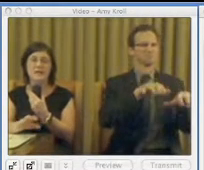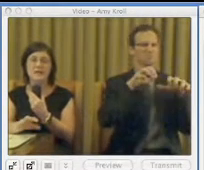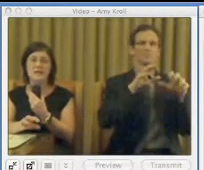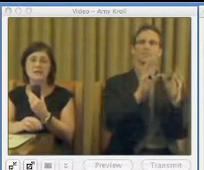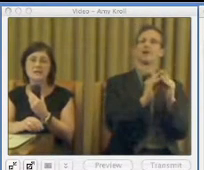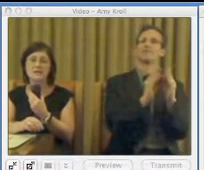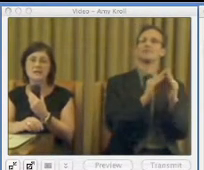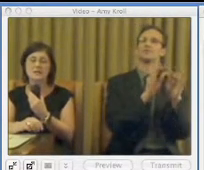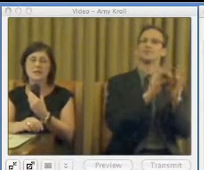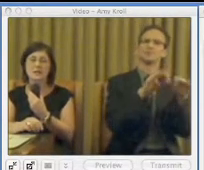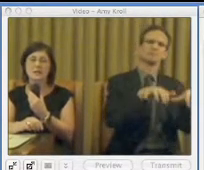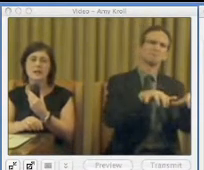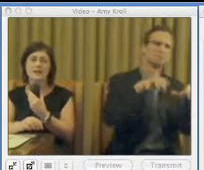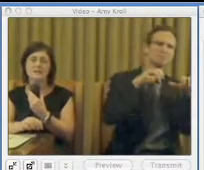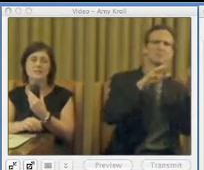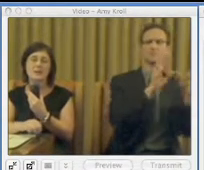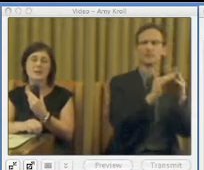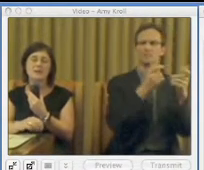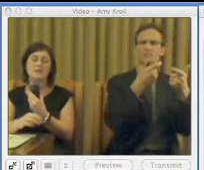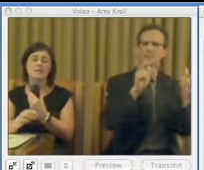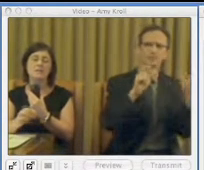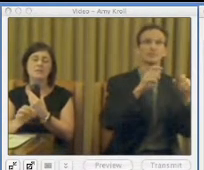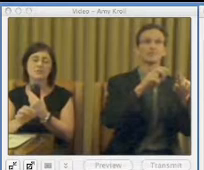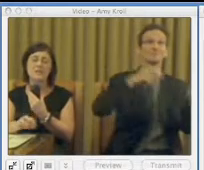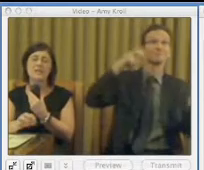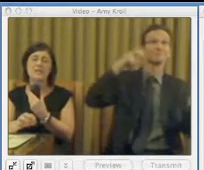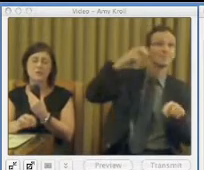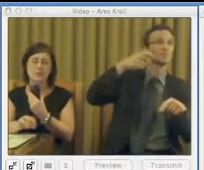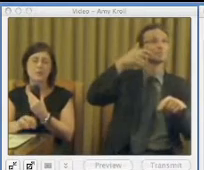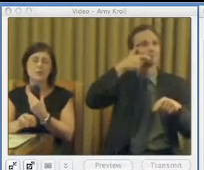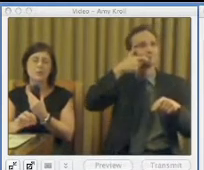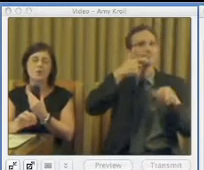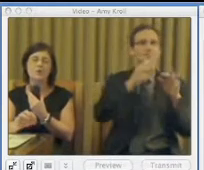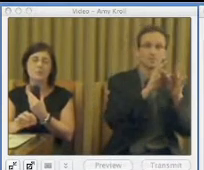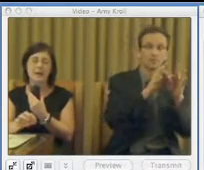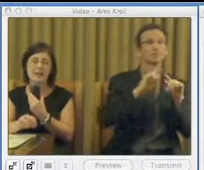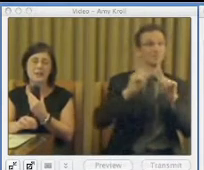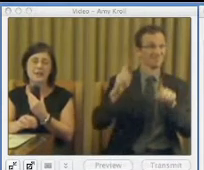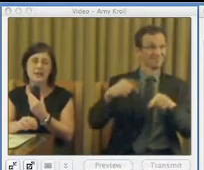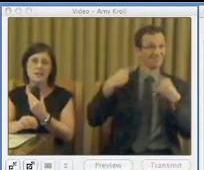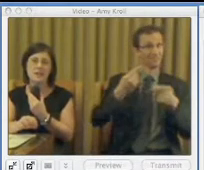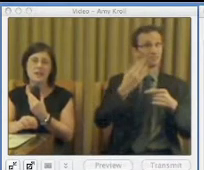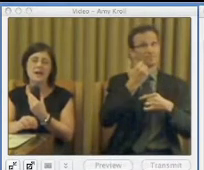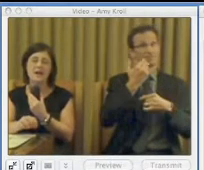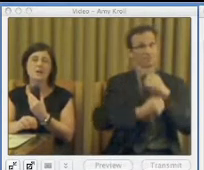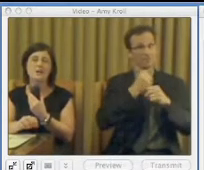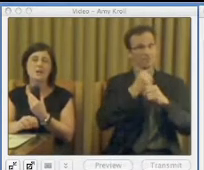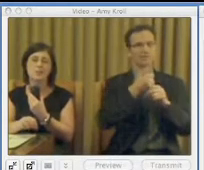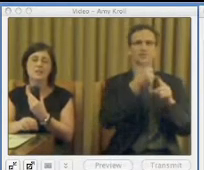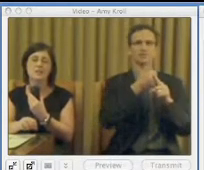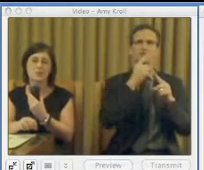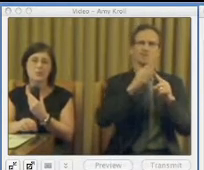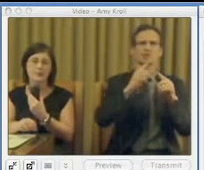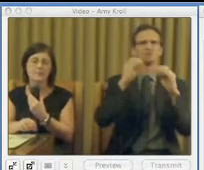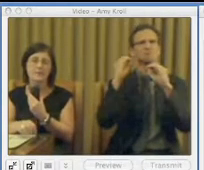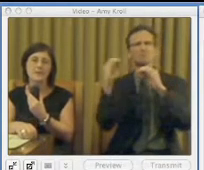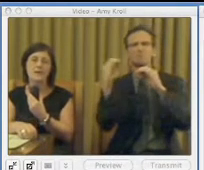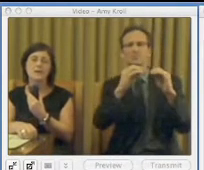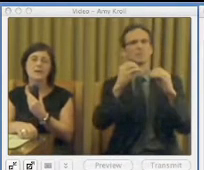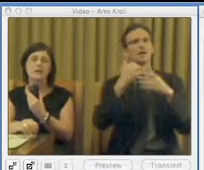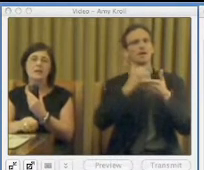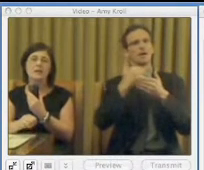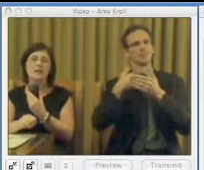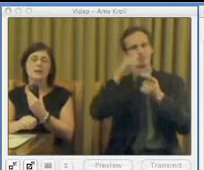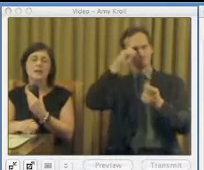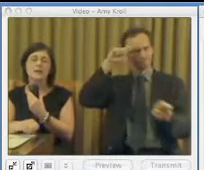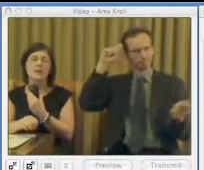last 10, 15 years, he has been really instrumental in pushing the boundaries in our thinking around